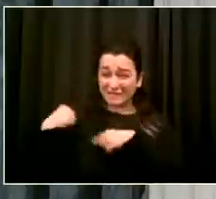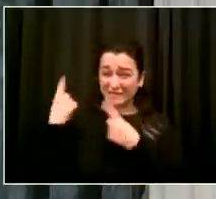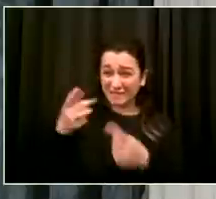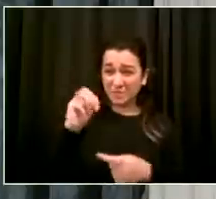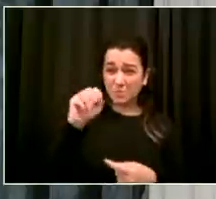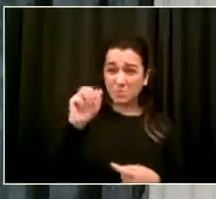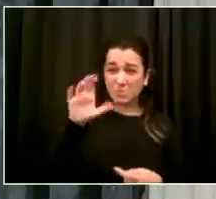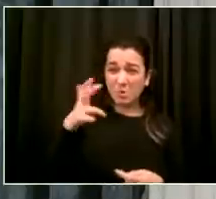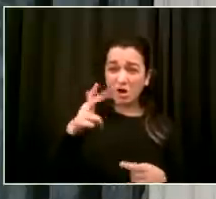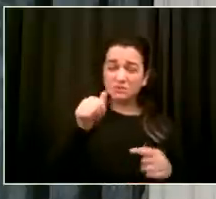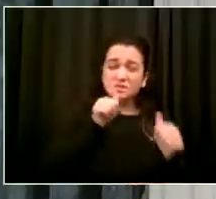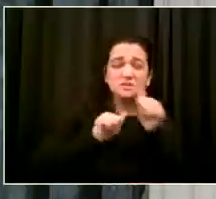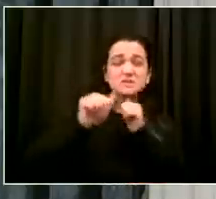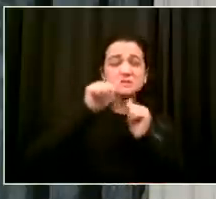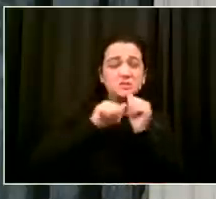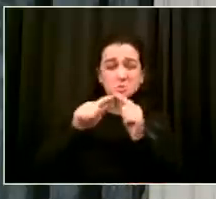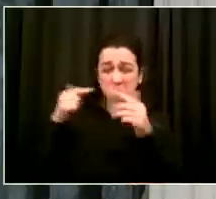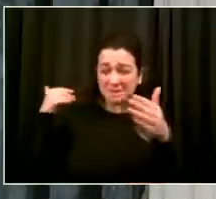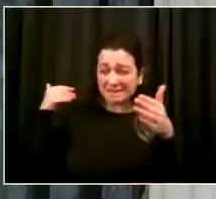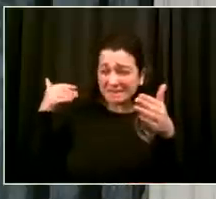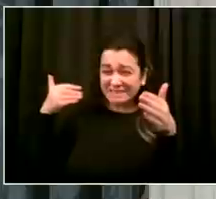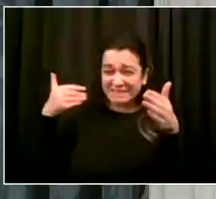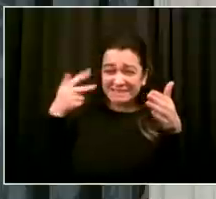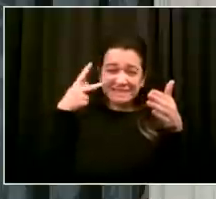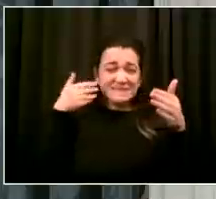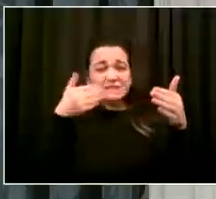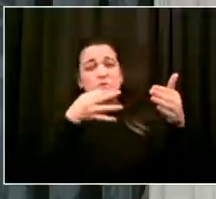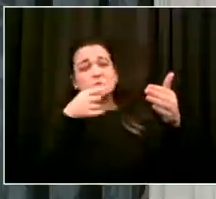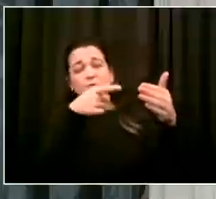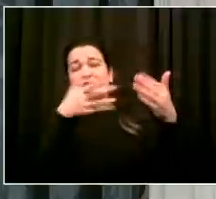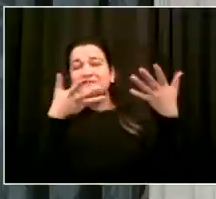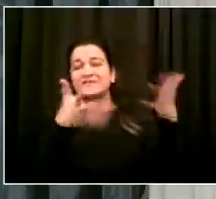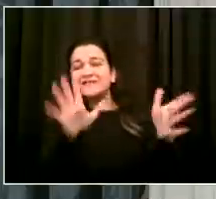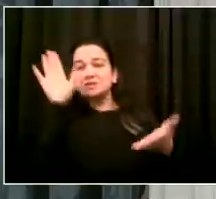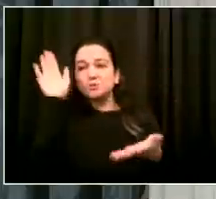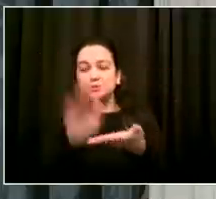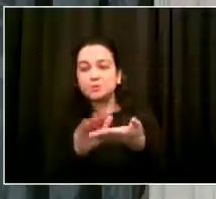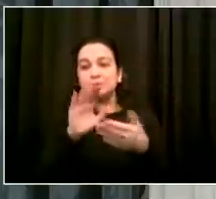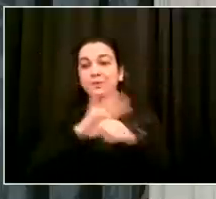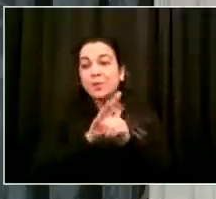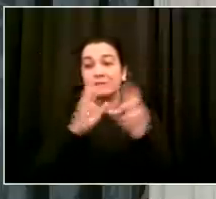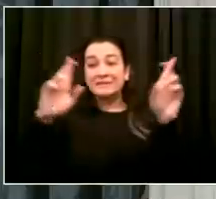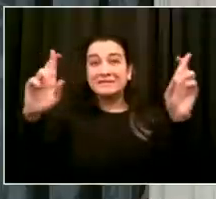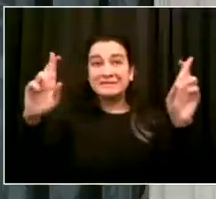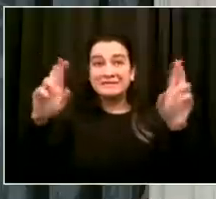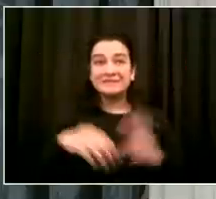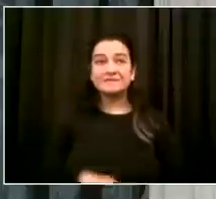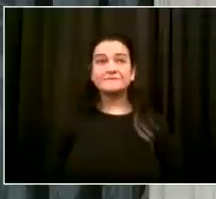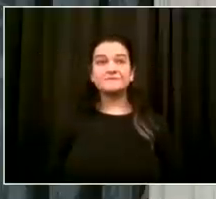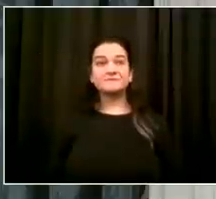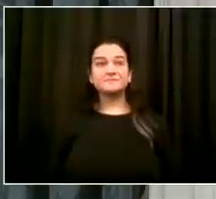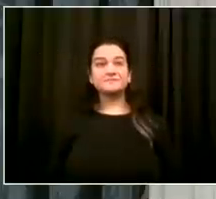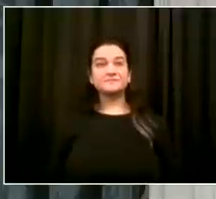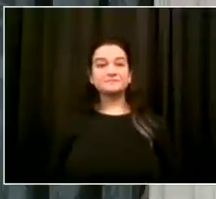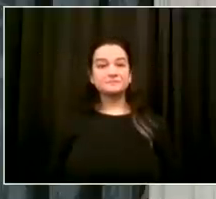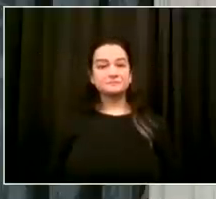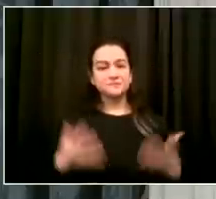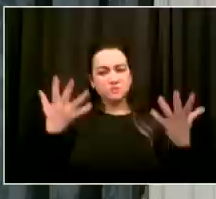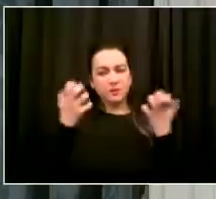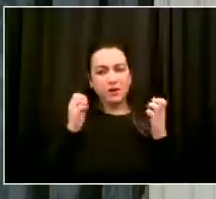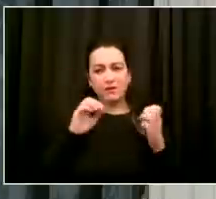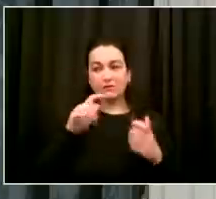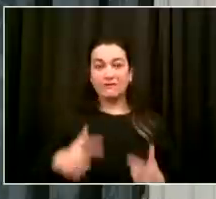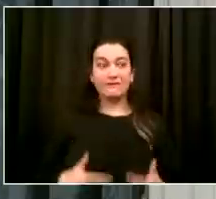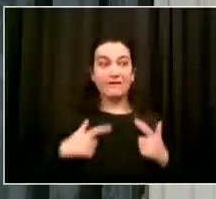to getting out of the house, enjoying your life without the fear of getting sick. At DFTA, we're working around